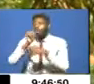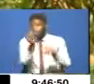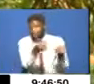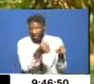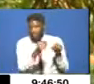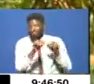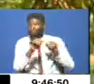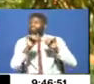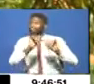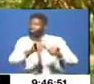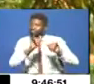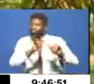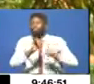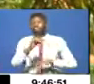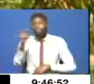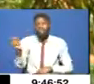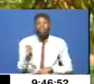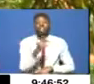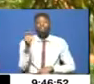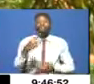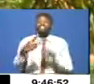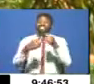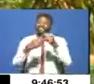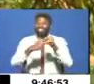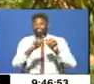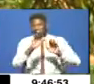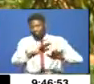for about 7 months. I was in Homa Bay.